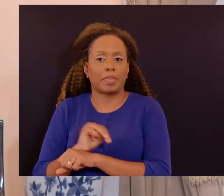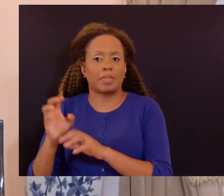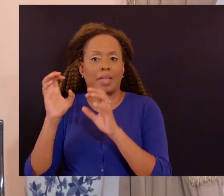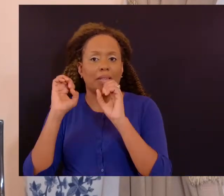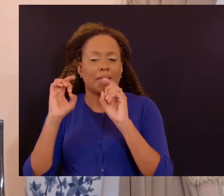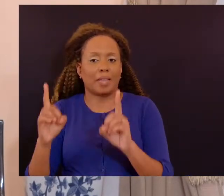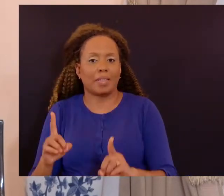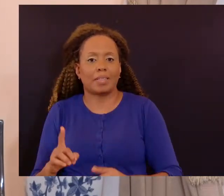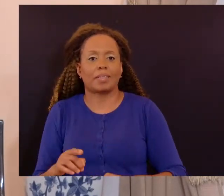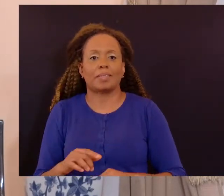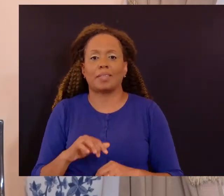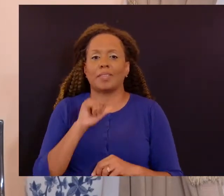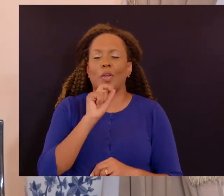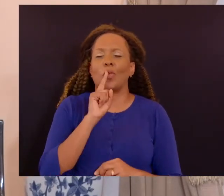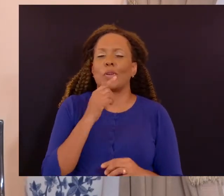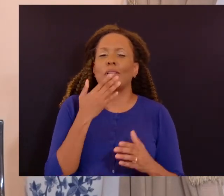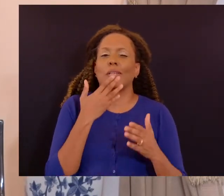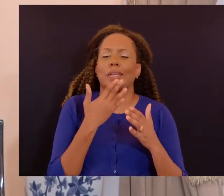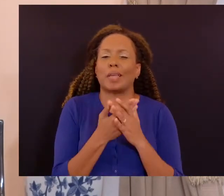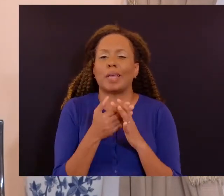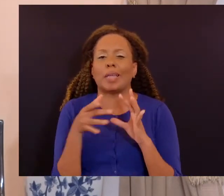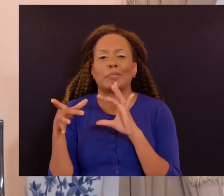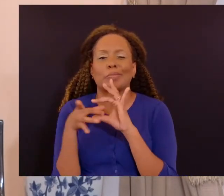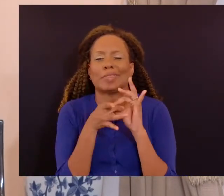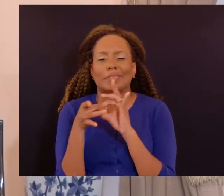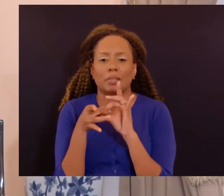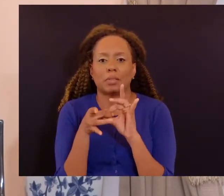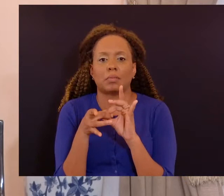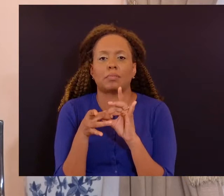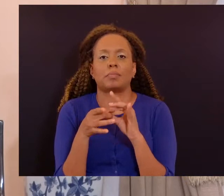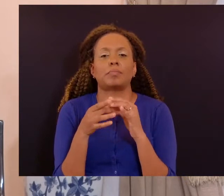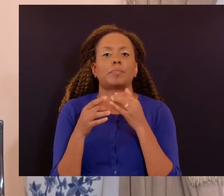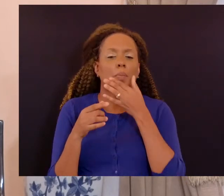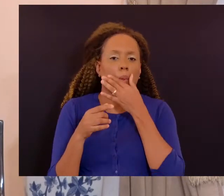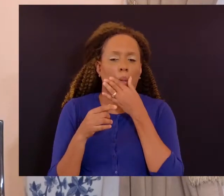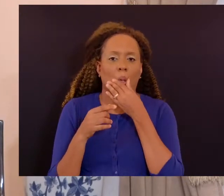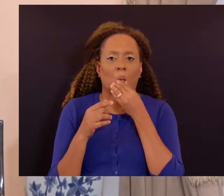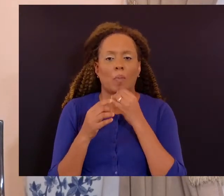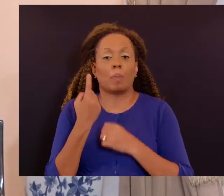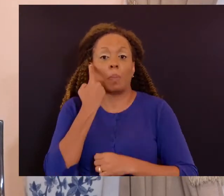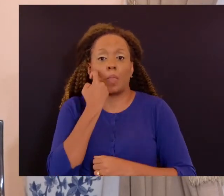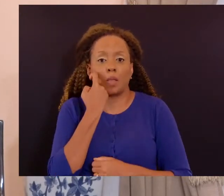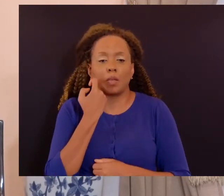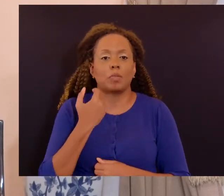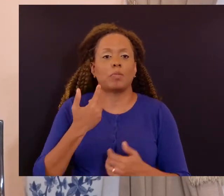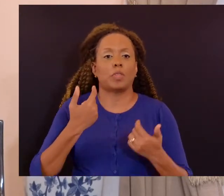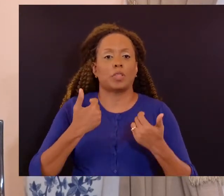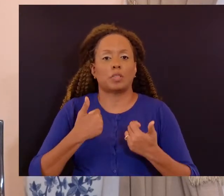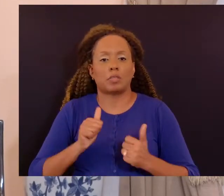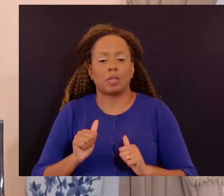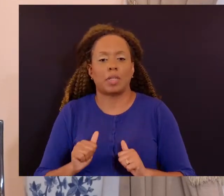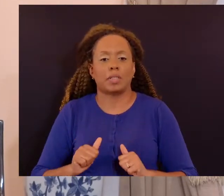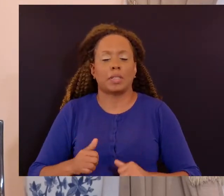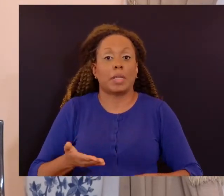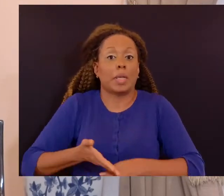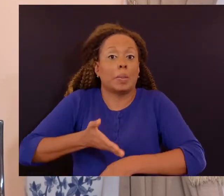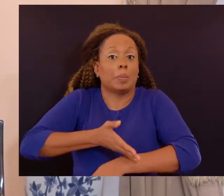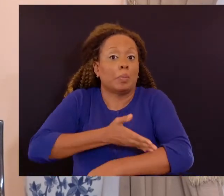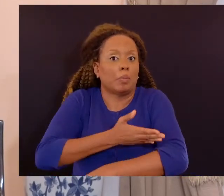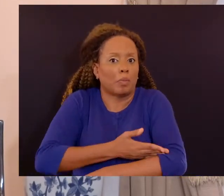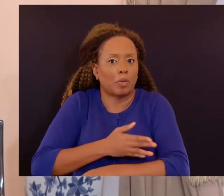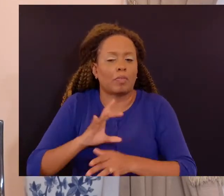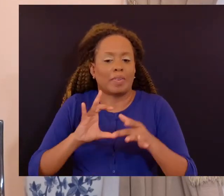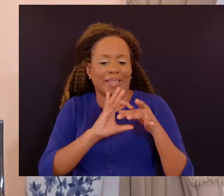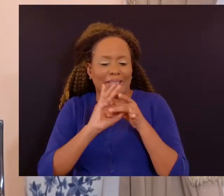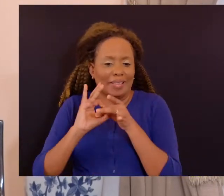strained one. In recent times, we've rebuilt the relationship, and you would have seen a number of programs being done